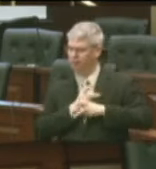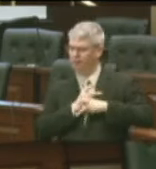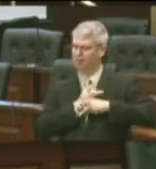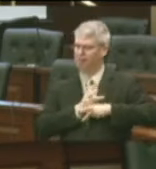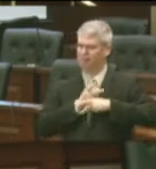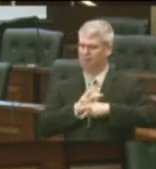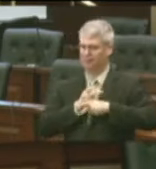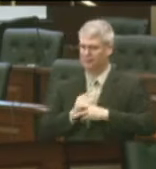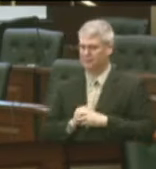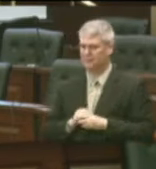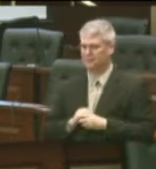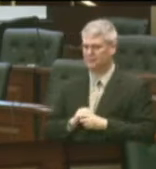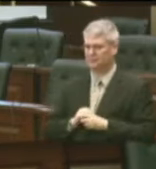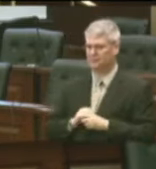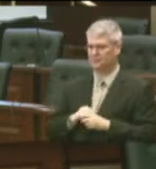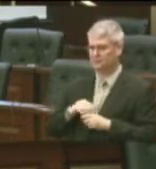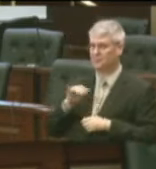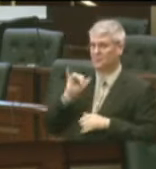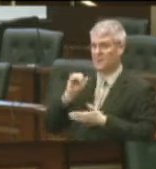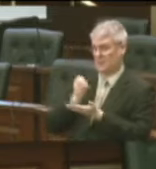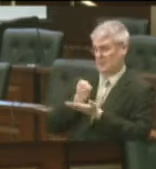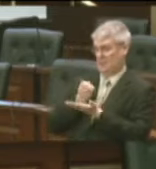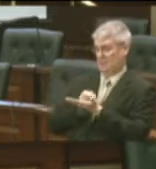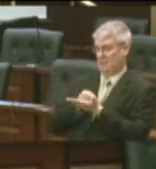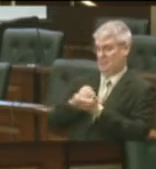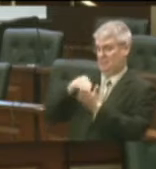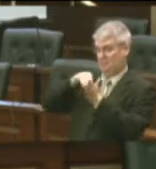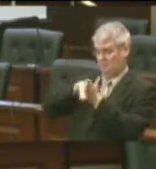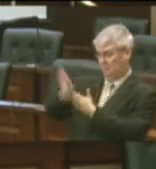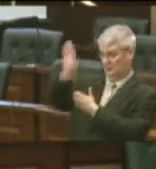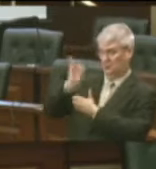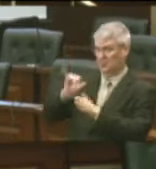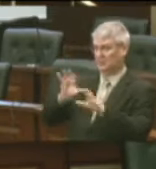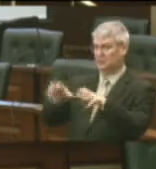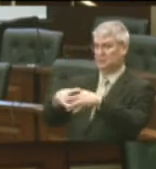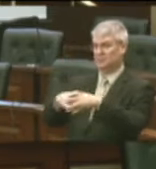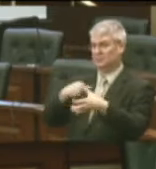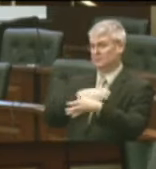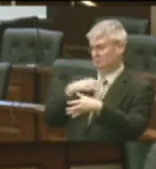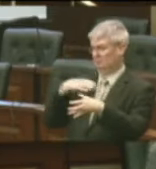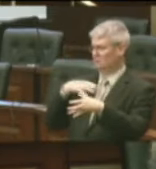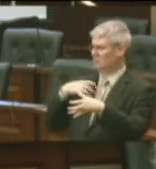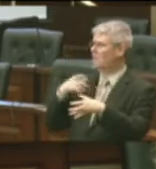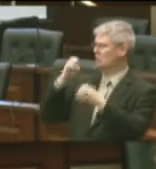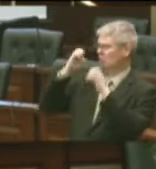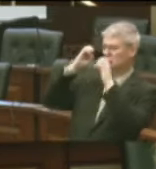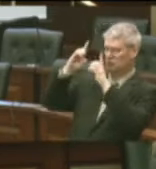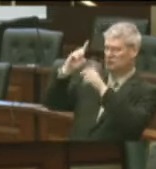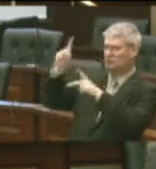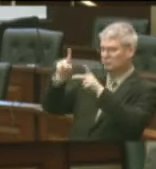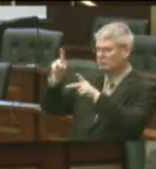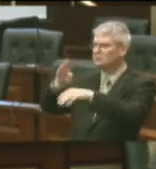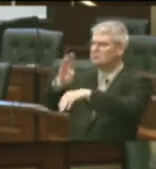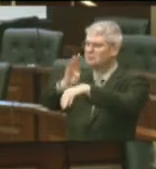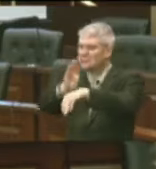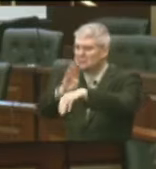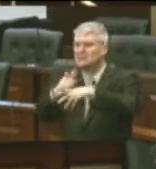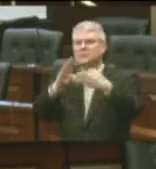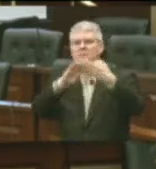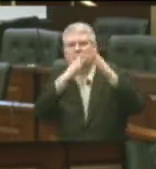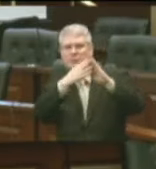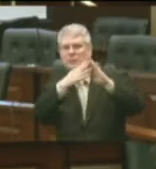was a statewide group of both educators and business people, community leaders who were making recommendations. But we will continue